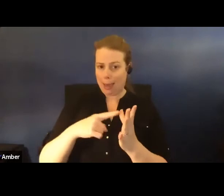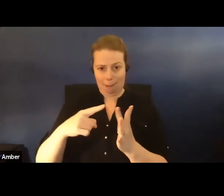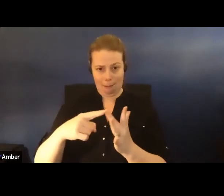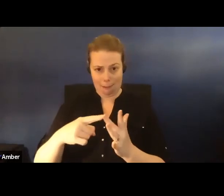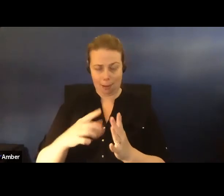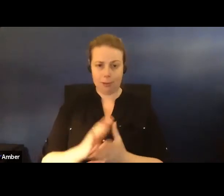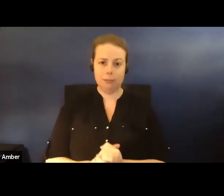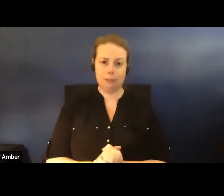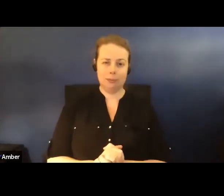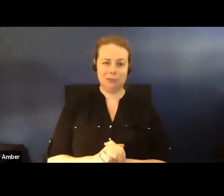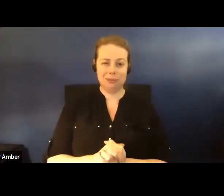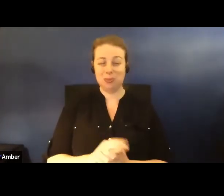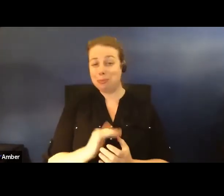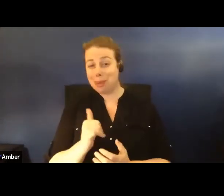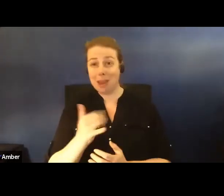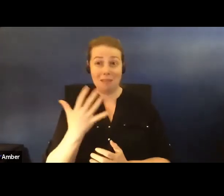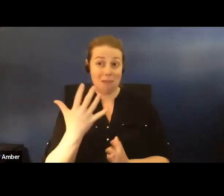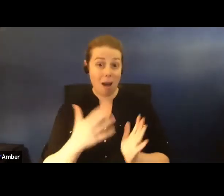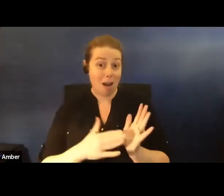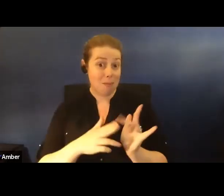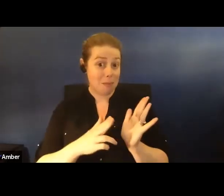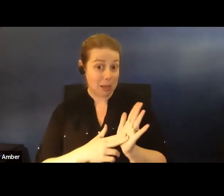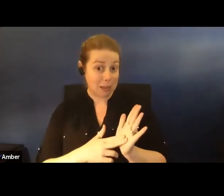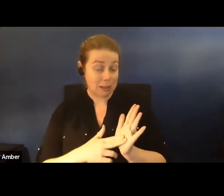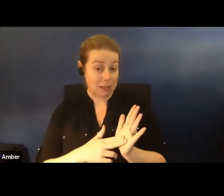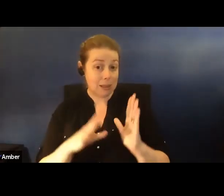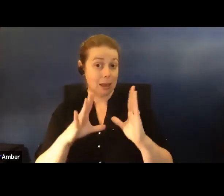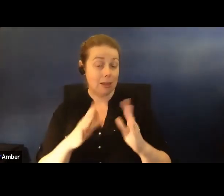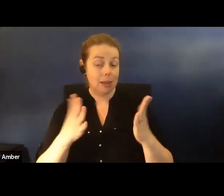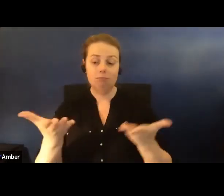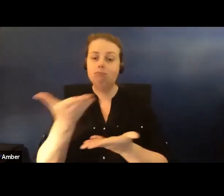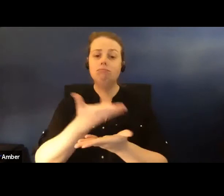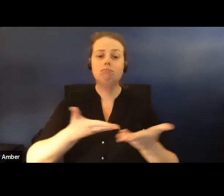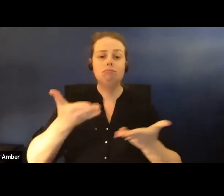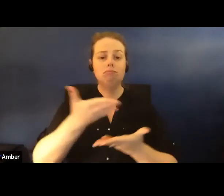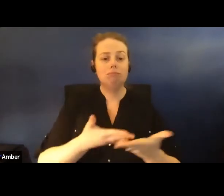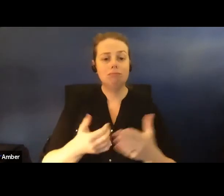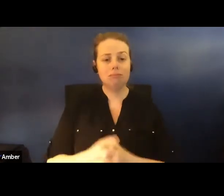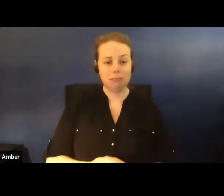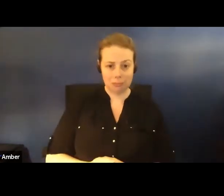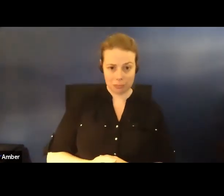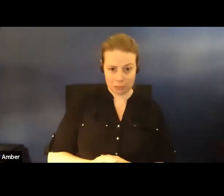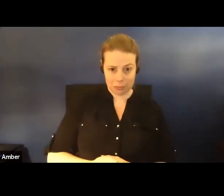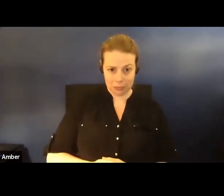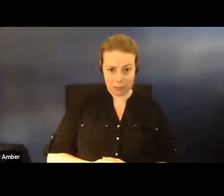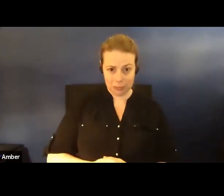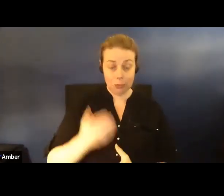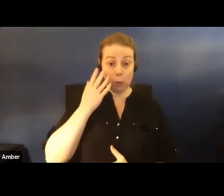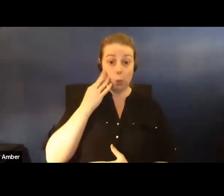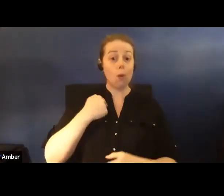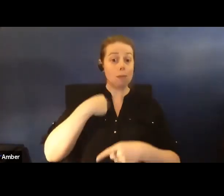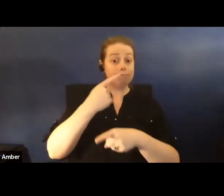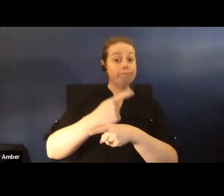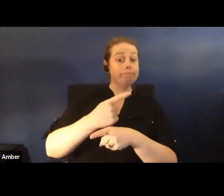that for about 5 minutes, and then we'll have some discussion. As I'm talking, just a reminder